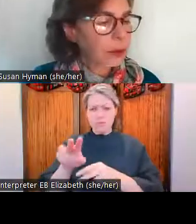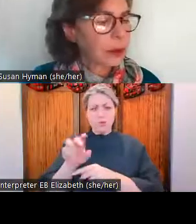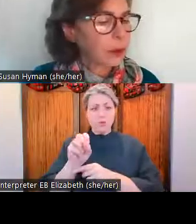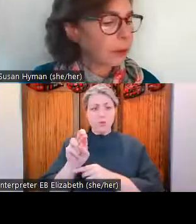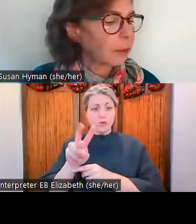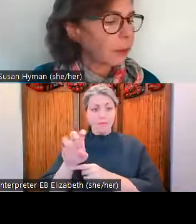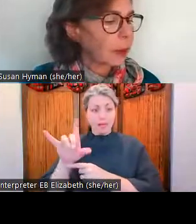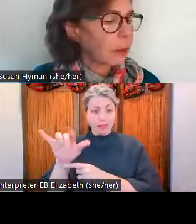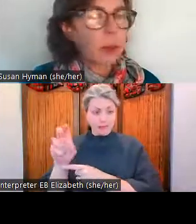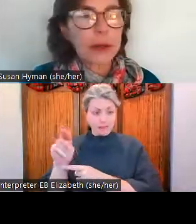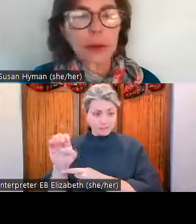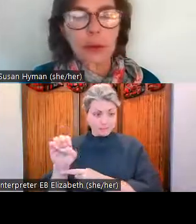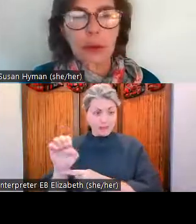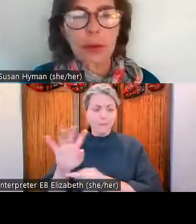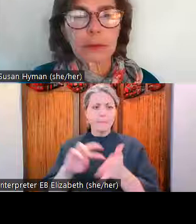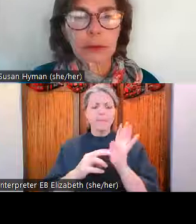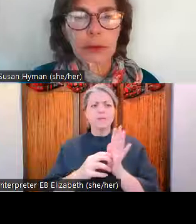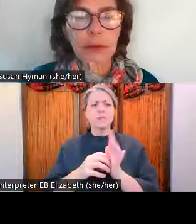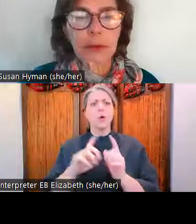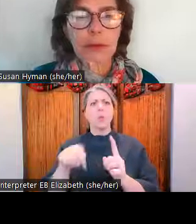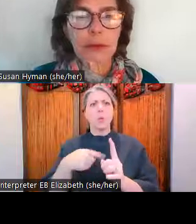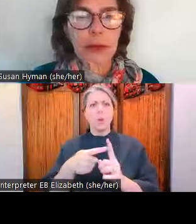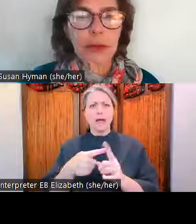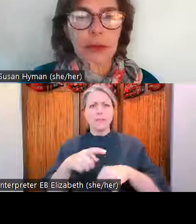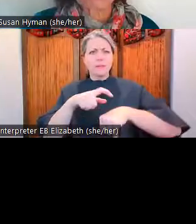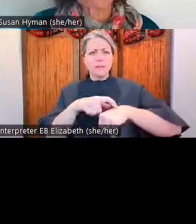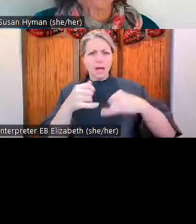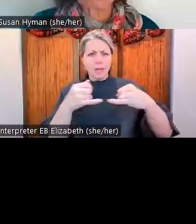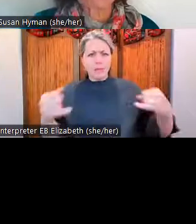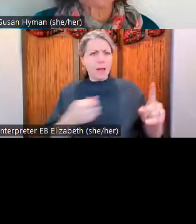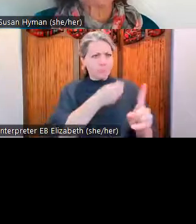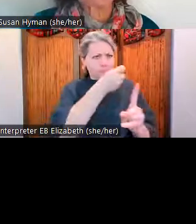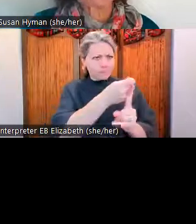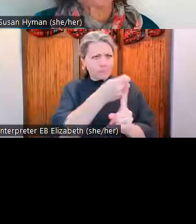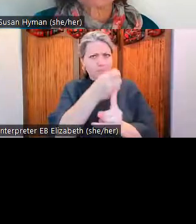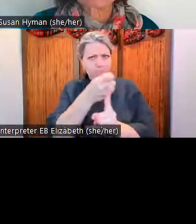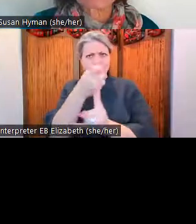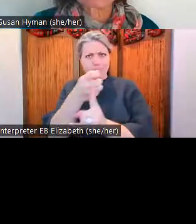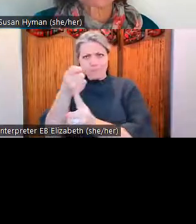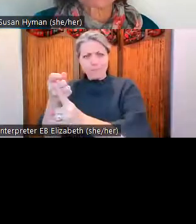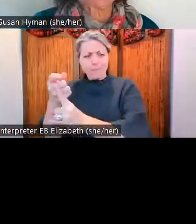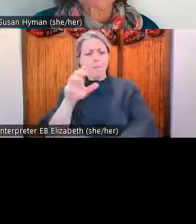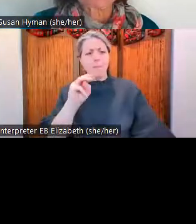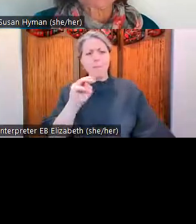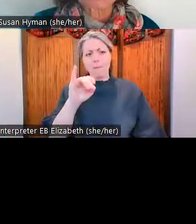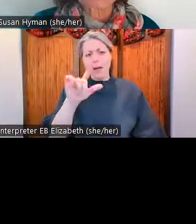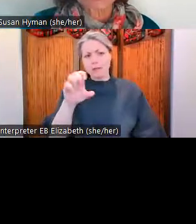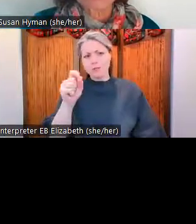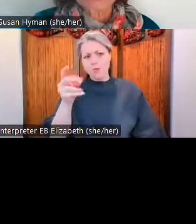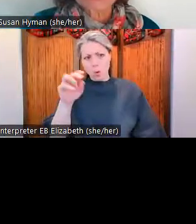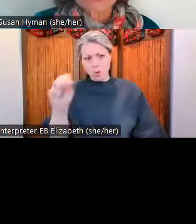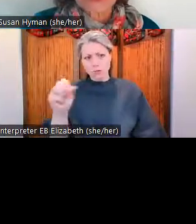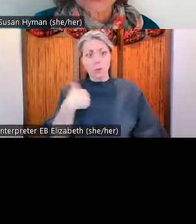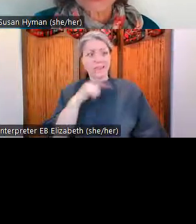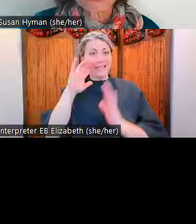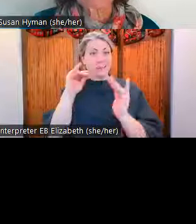milestones occur, what is normal for children at different ages, and when we need to be concerned and seek help.